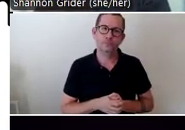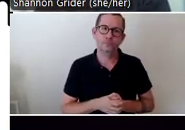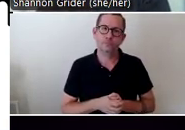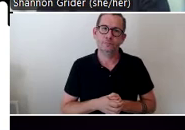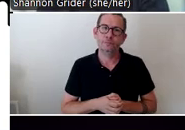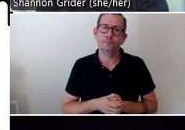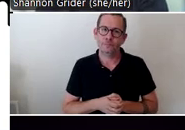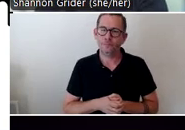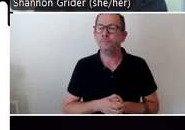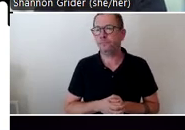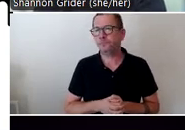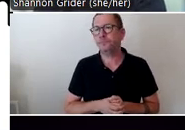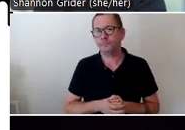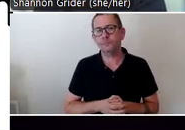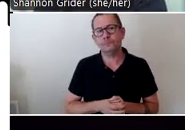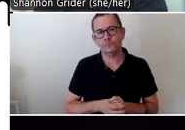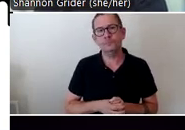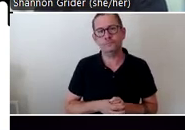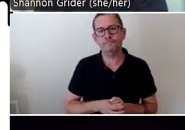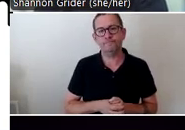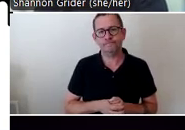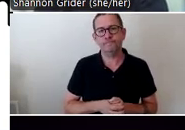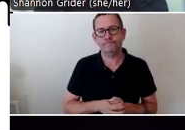you on the phone and talk to you.